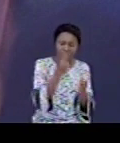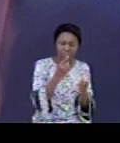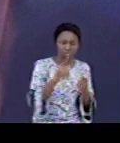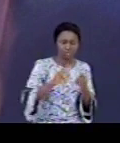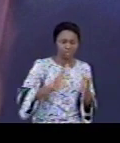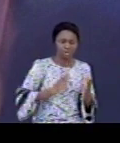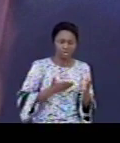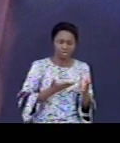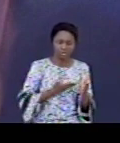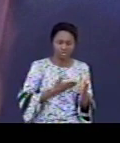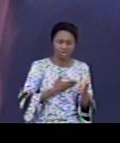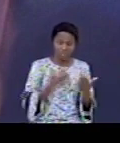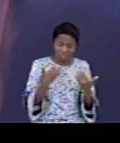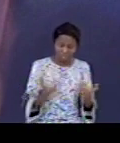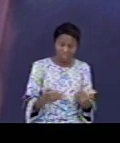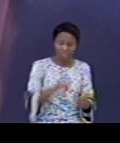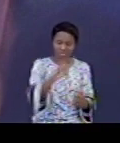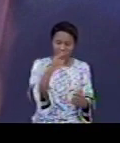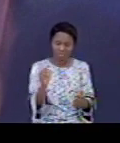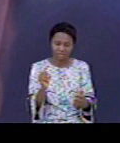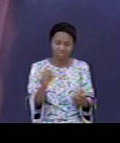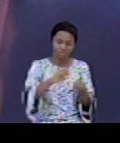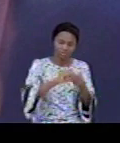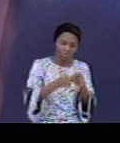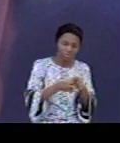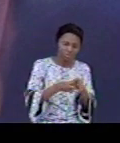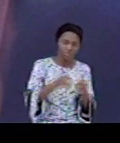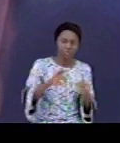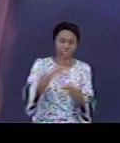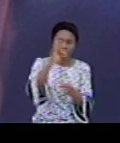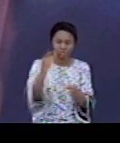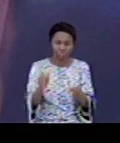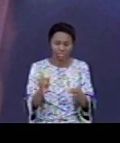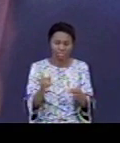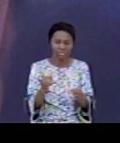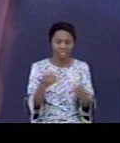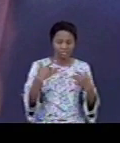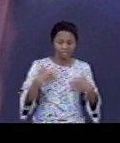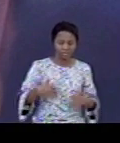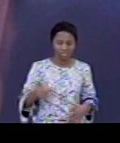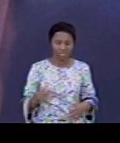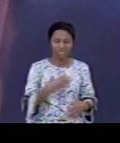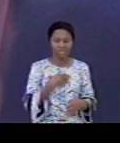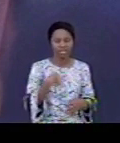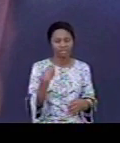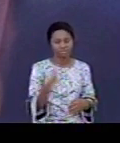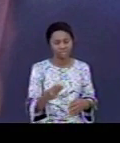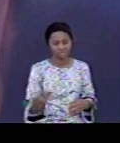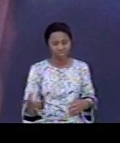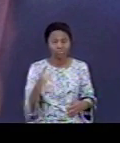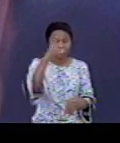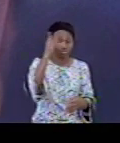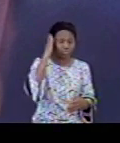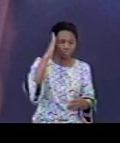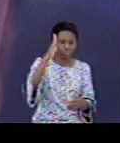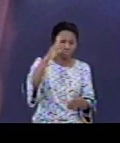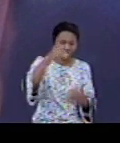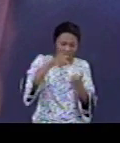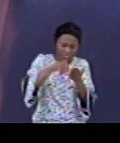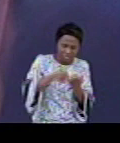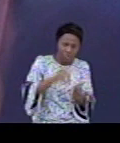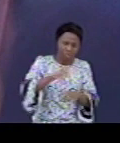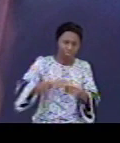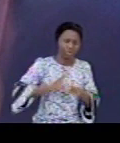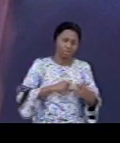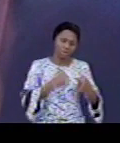and problems, spiritually and physically and materially, you will impress upon our hearts. Be with